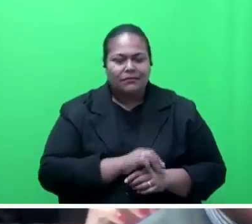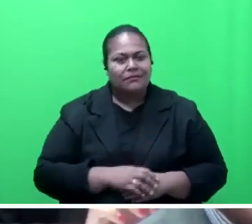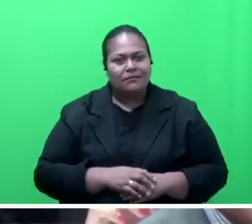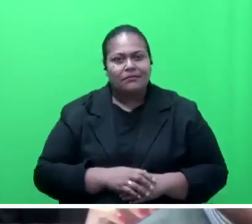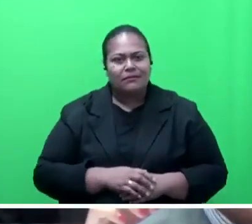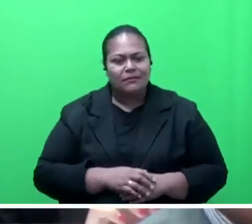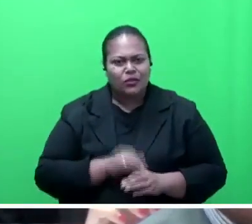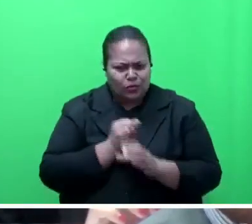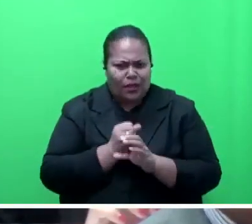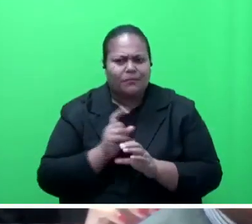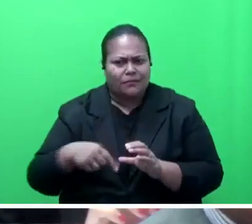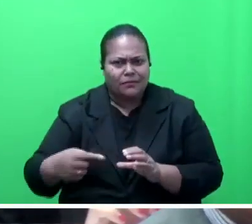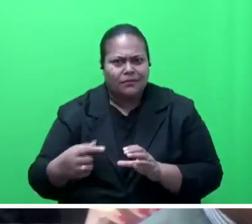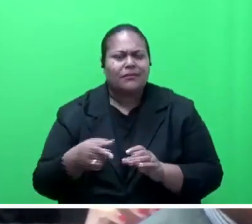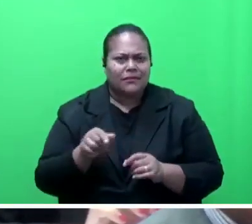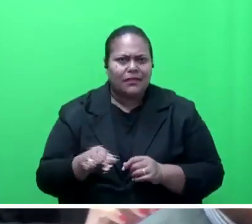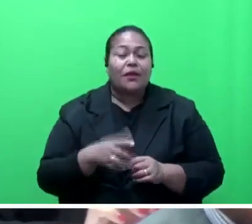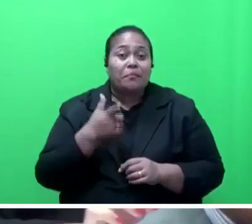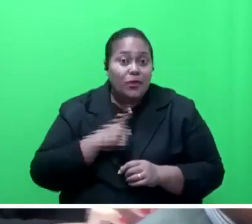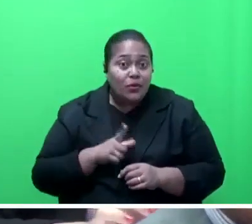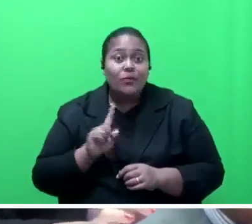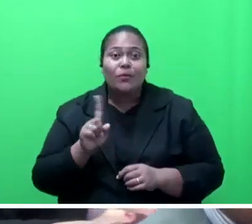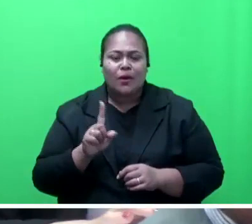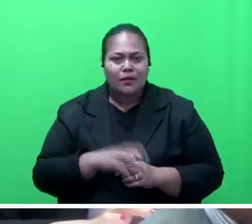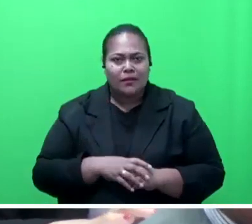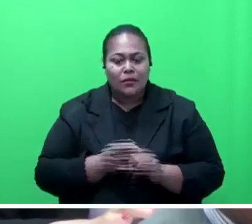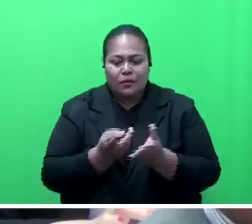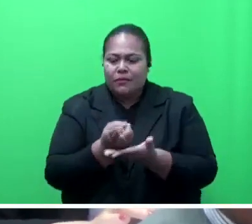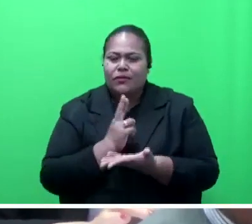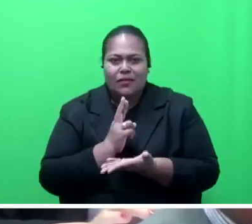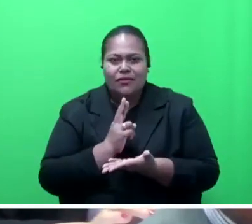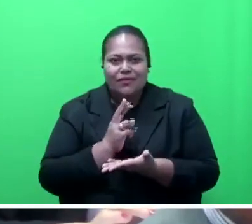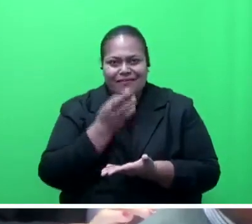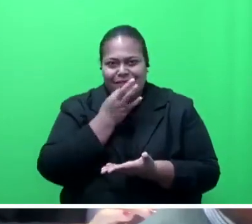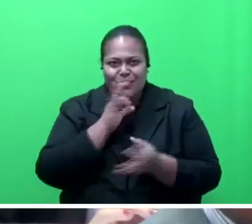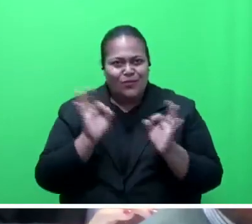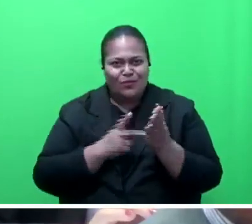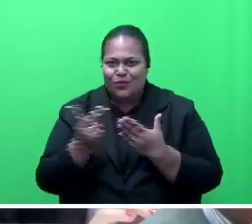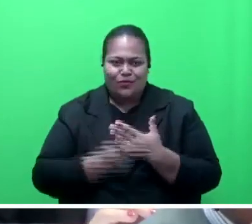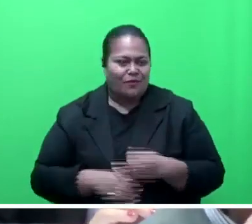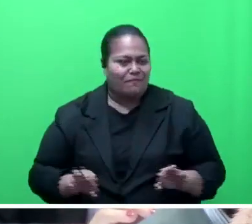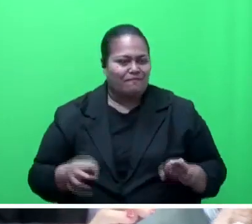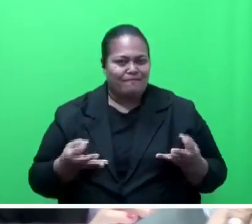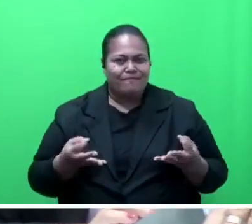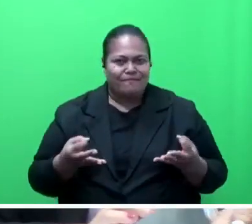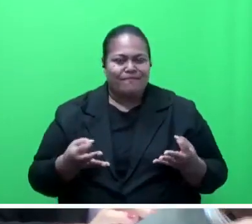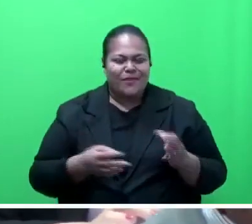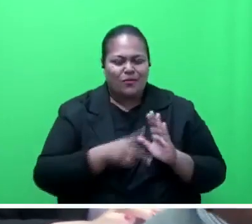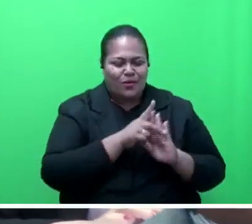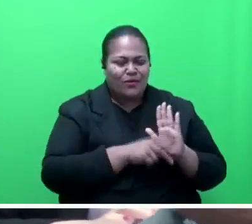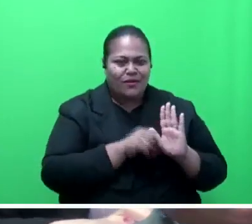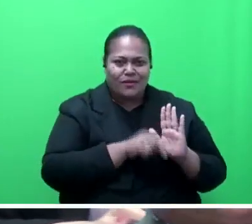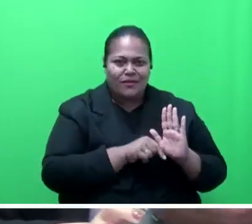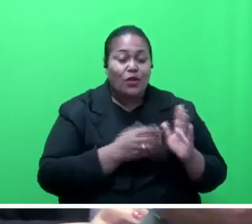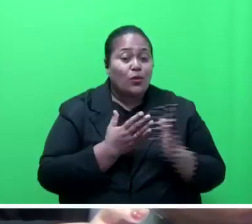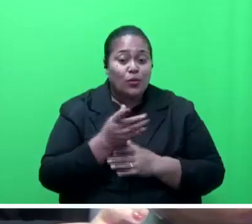sir, because the lack of these types of rehabilitative functions and indeed policies through the orders